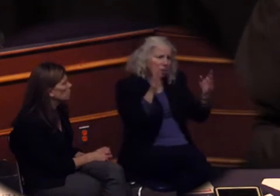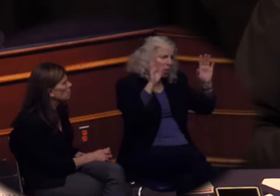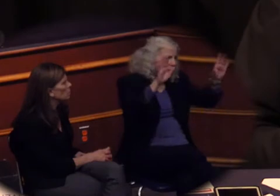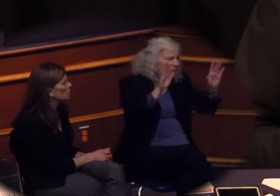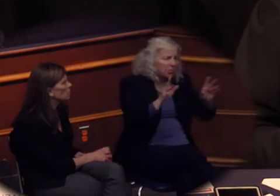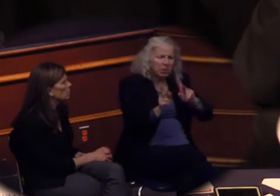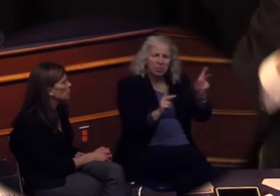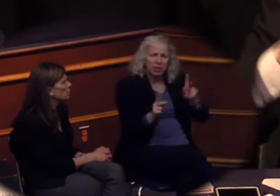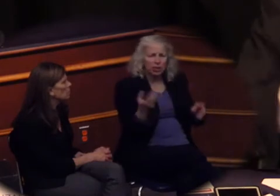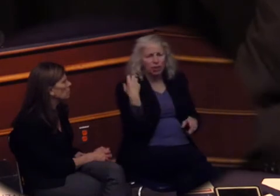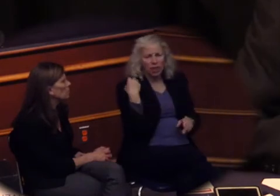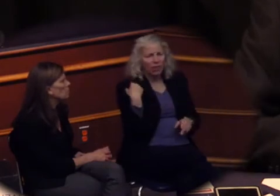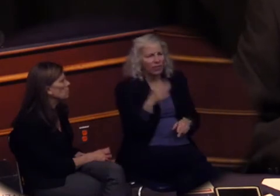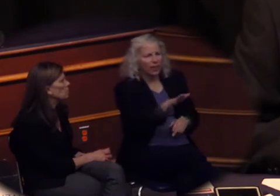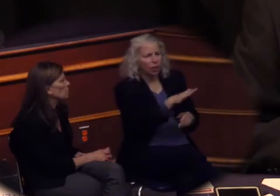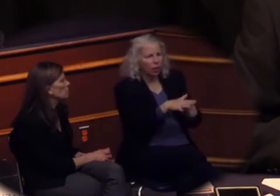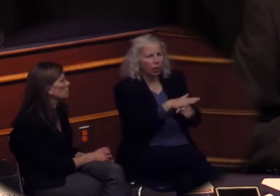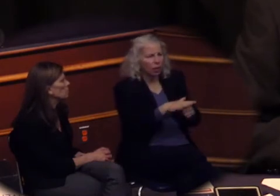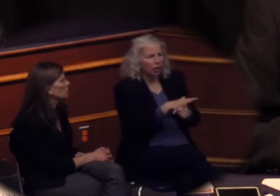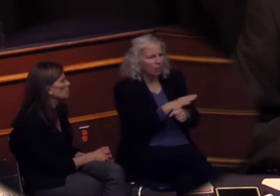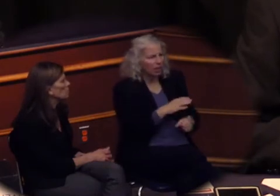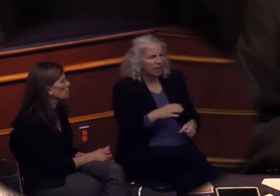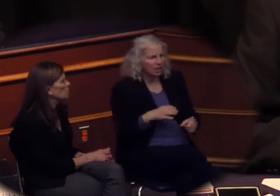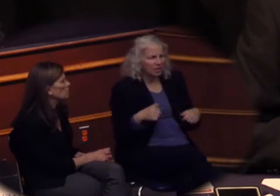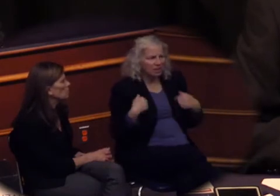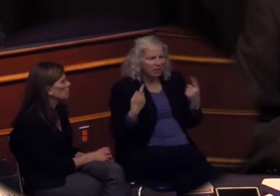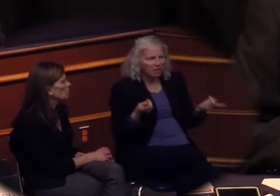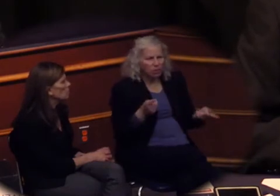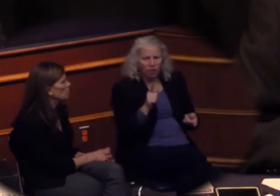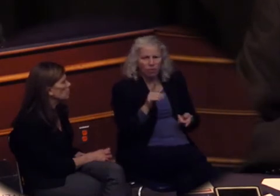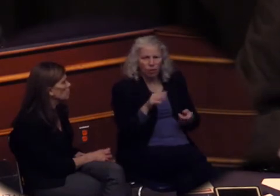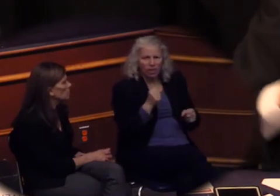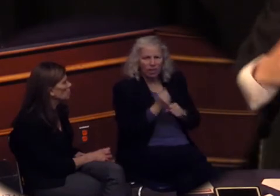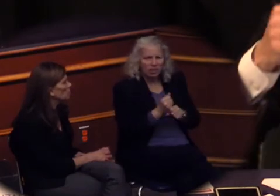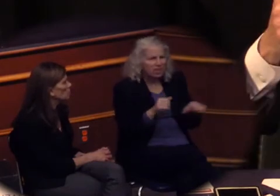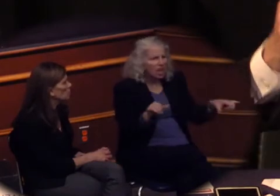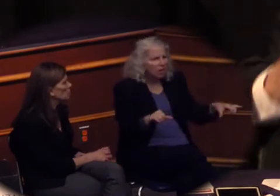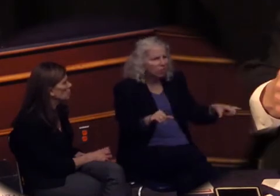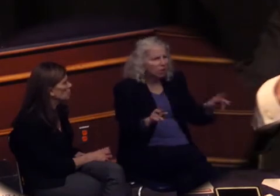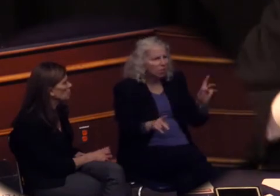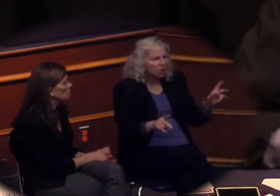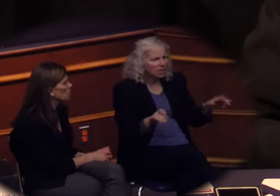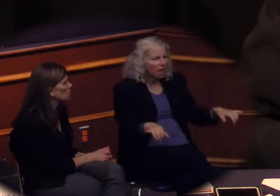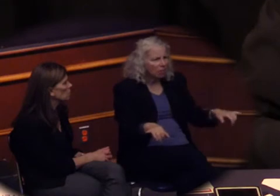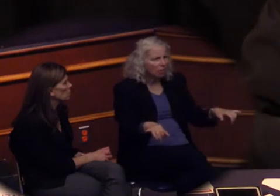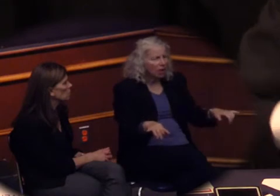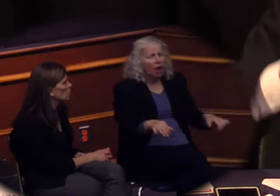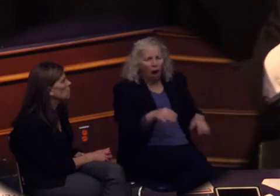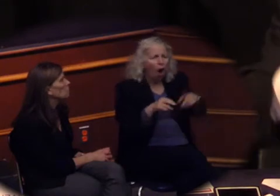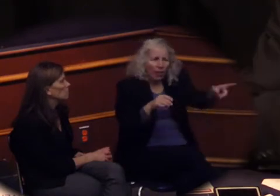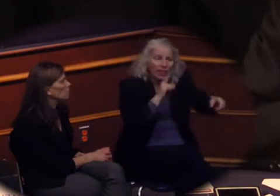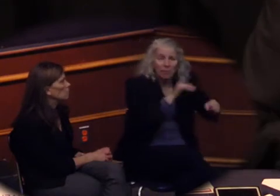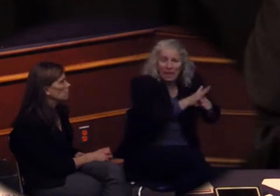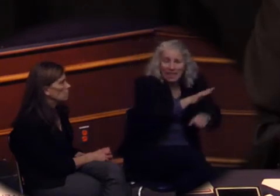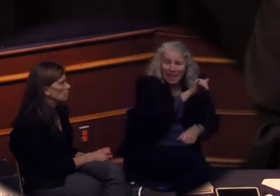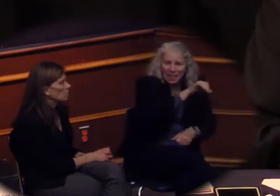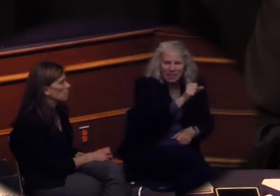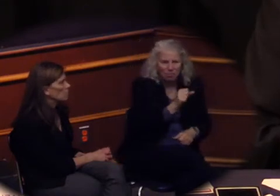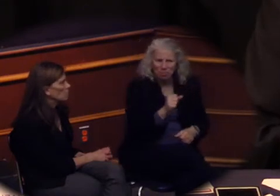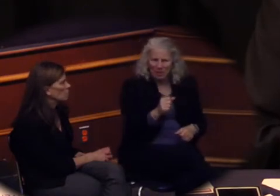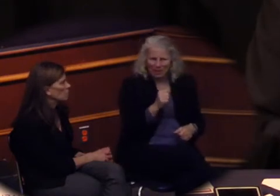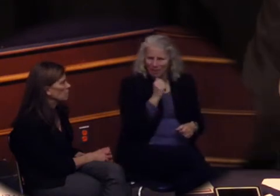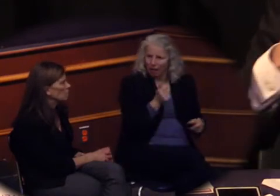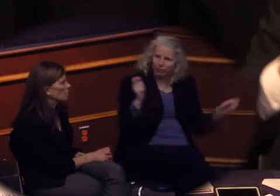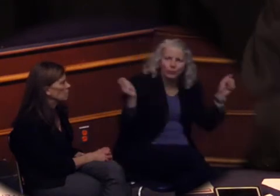of their local committees. They're still chairs of their local committees 24 years later. Now, that testifies to their commitment, but that is not the most